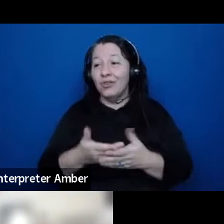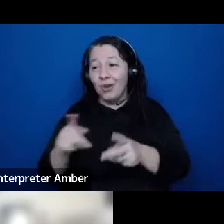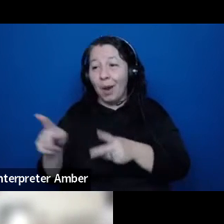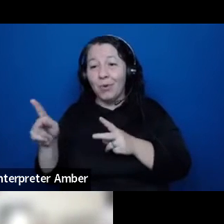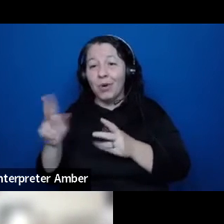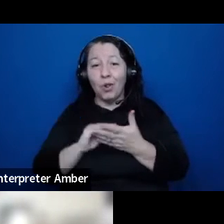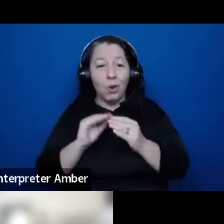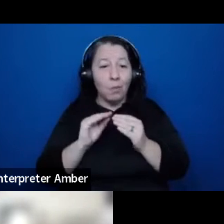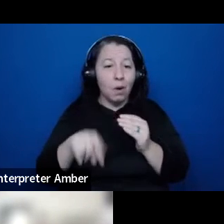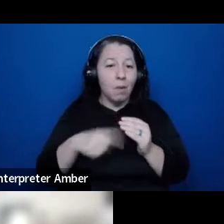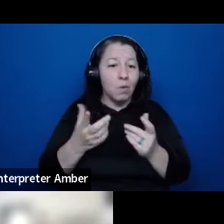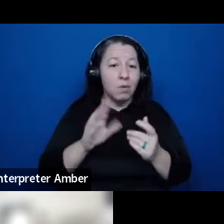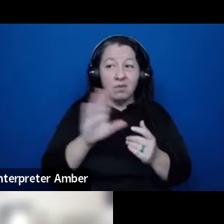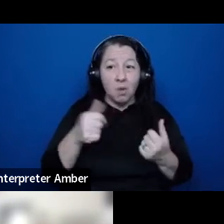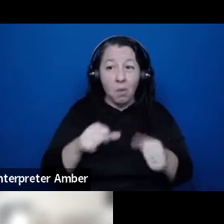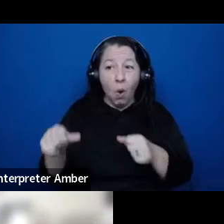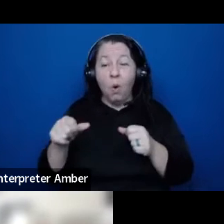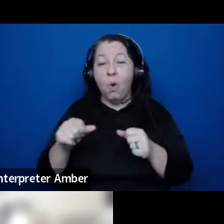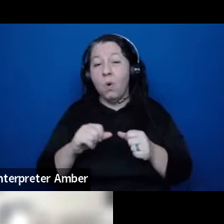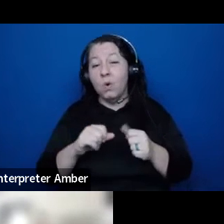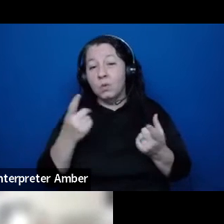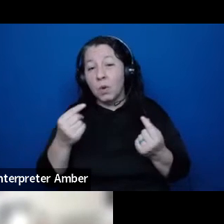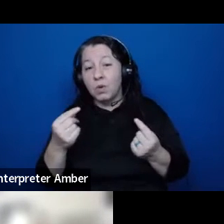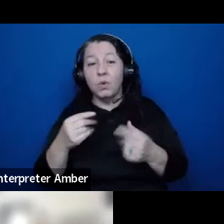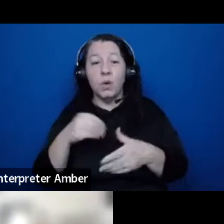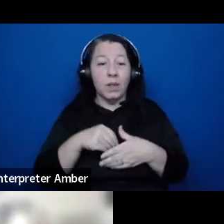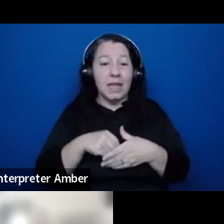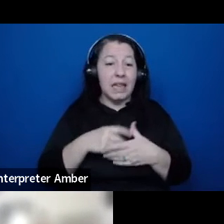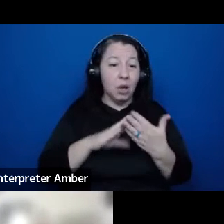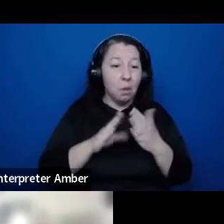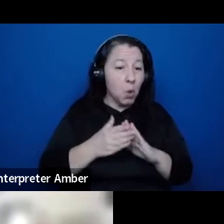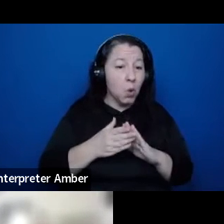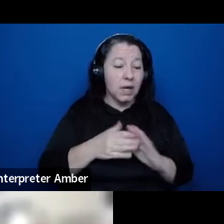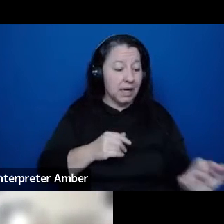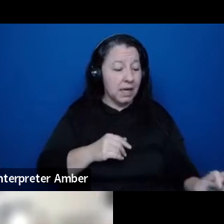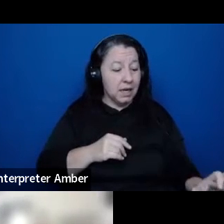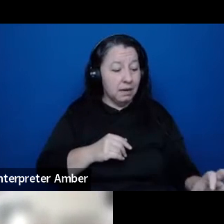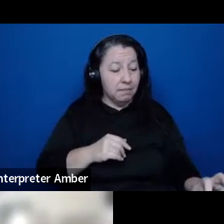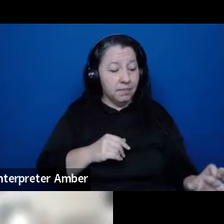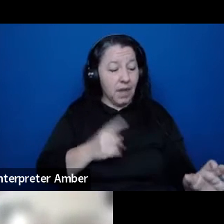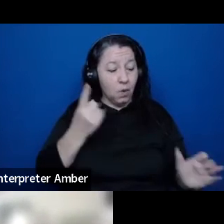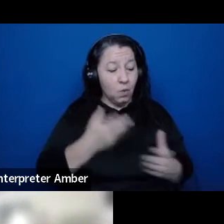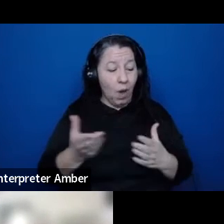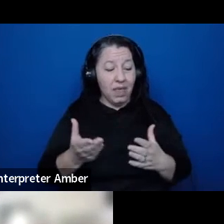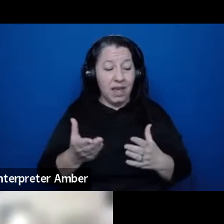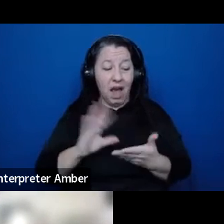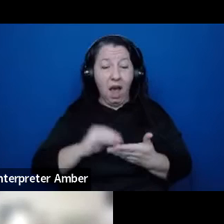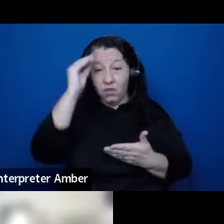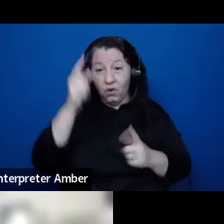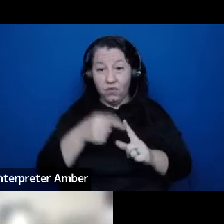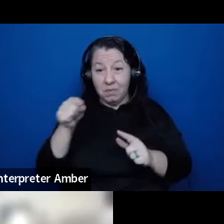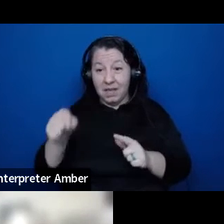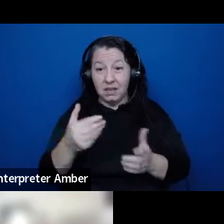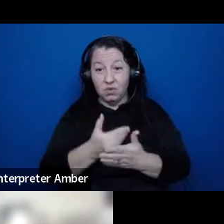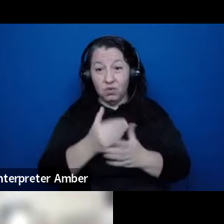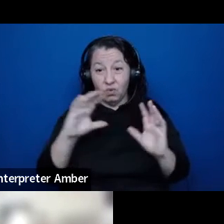posting about and where they're going to be in the community. One thing I have found from this new group is a lot of